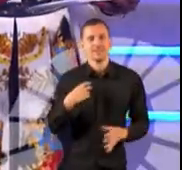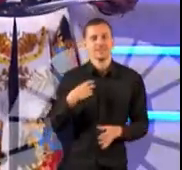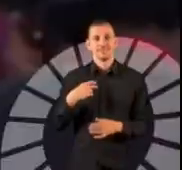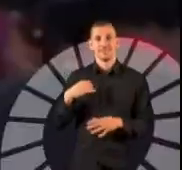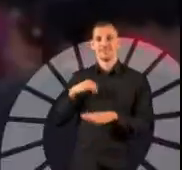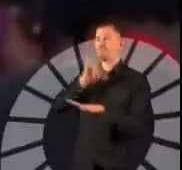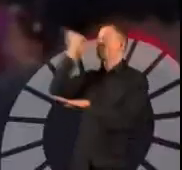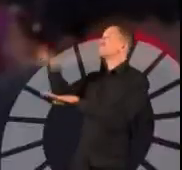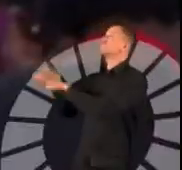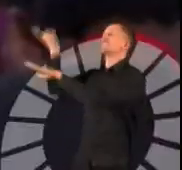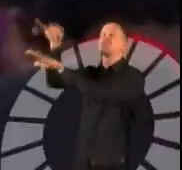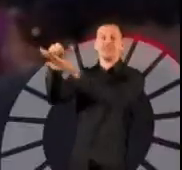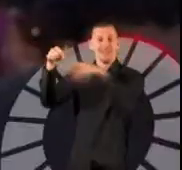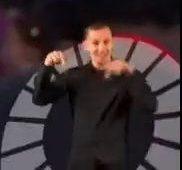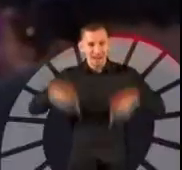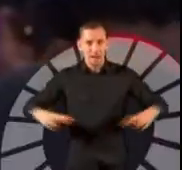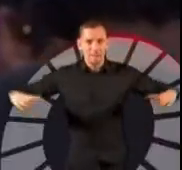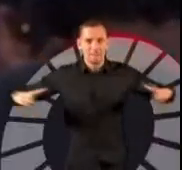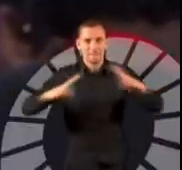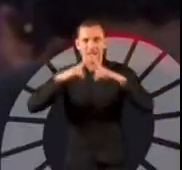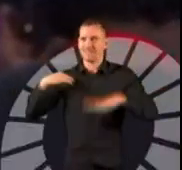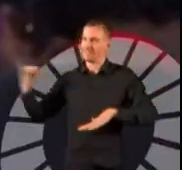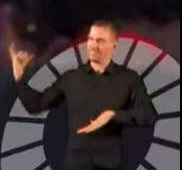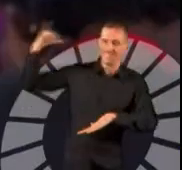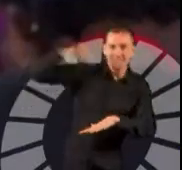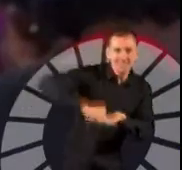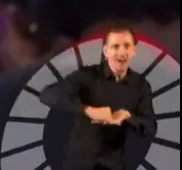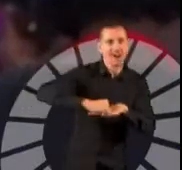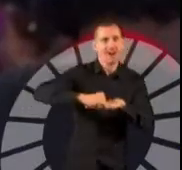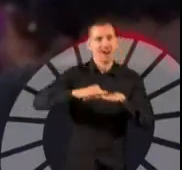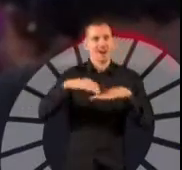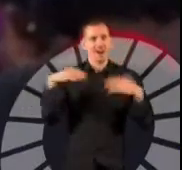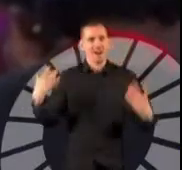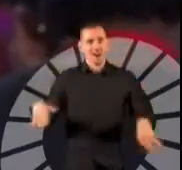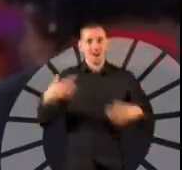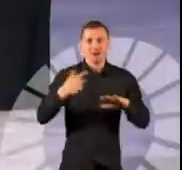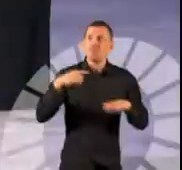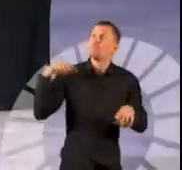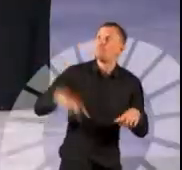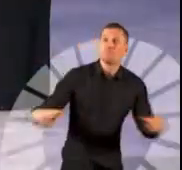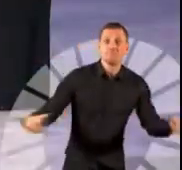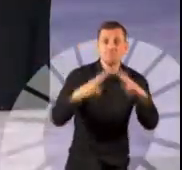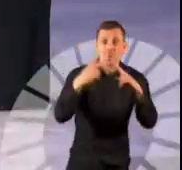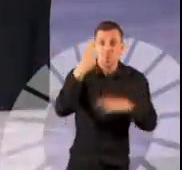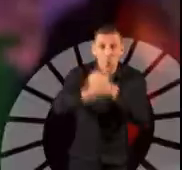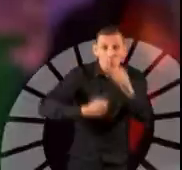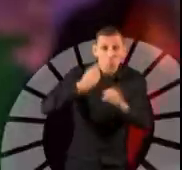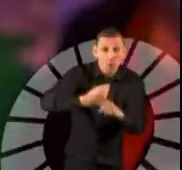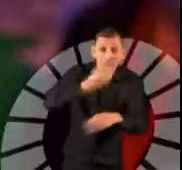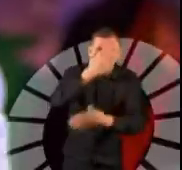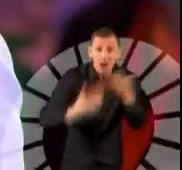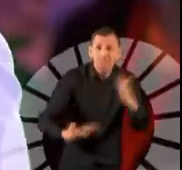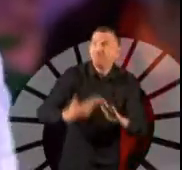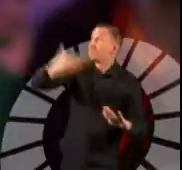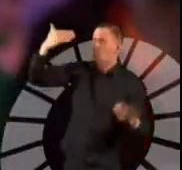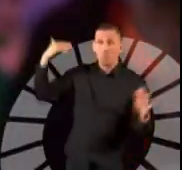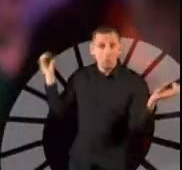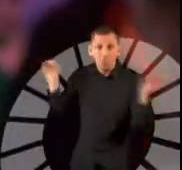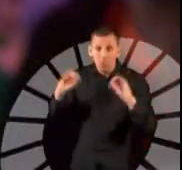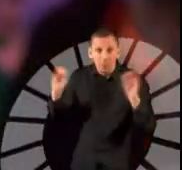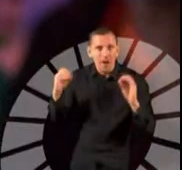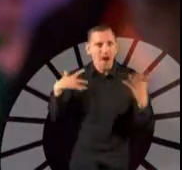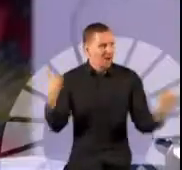trip since the pandemic, and it is, again, such a pleasure to be here. It is such an honor to be on the stage with so many incredible